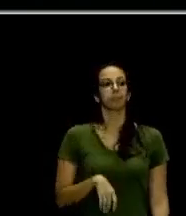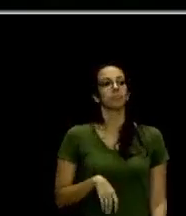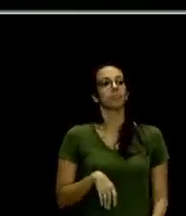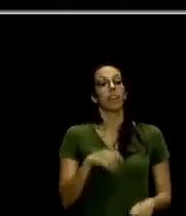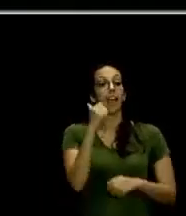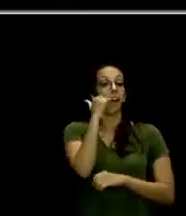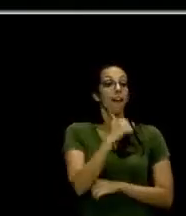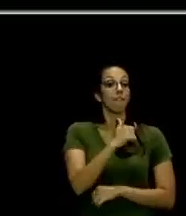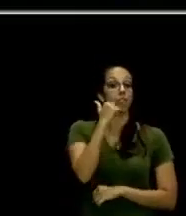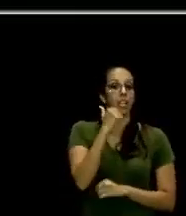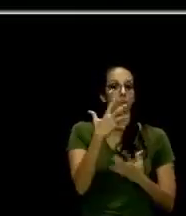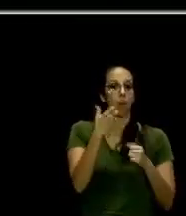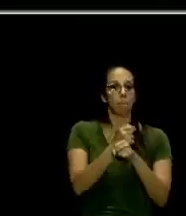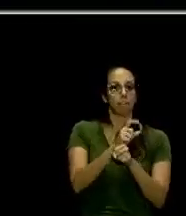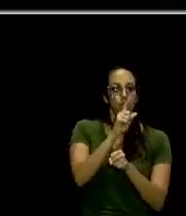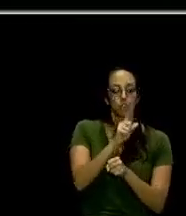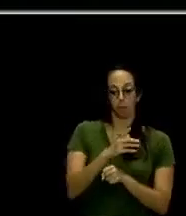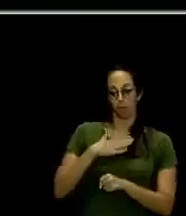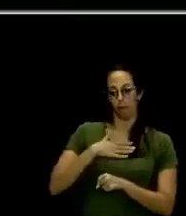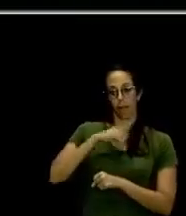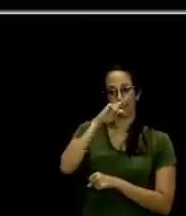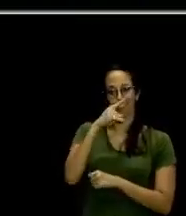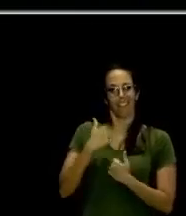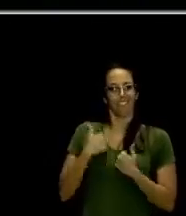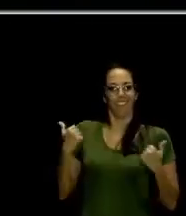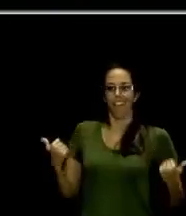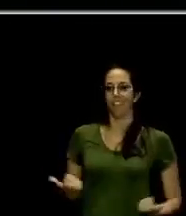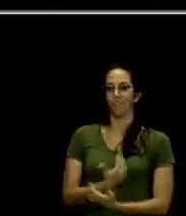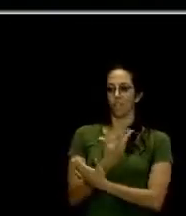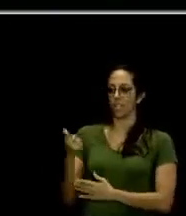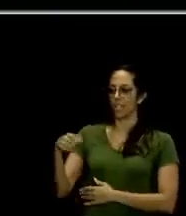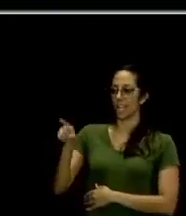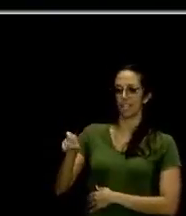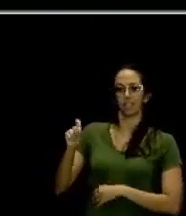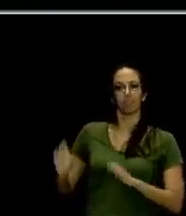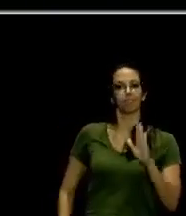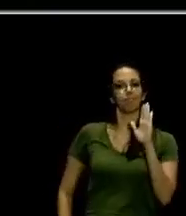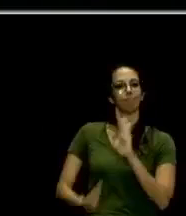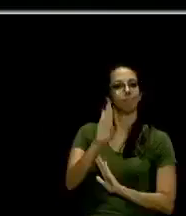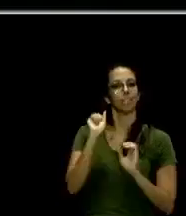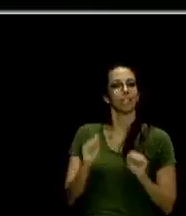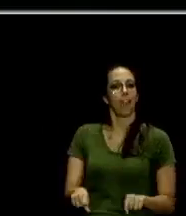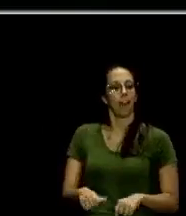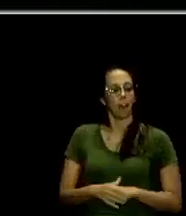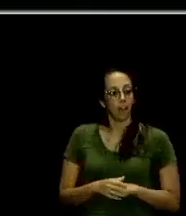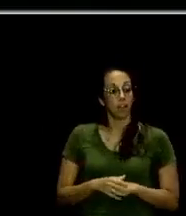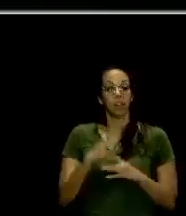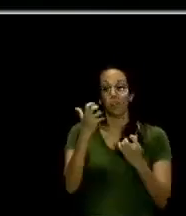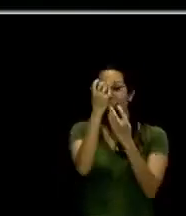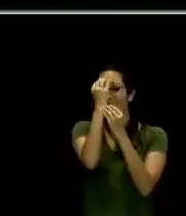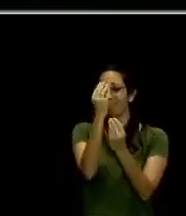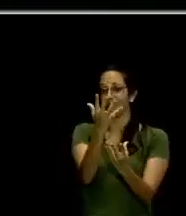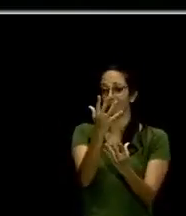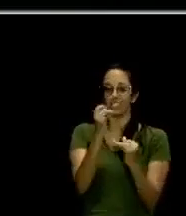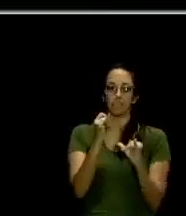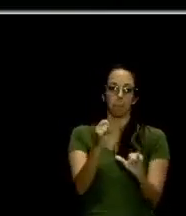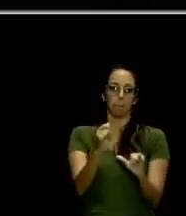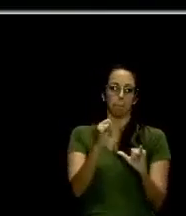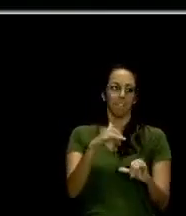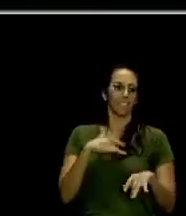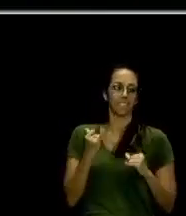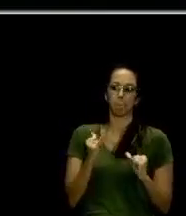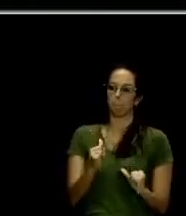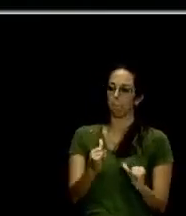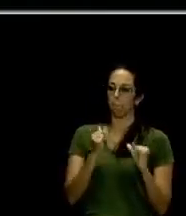wanting to make sure that my kids have everything that they can to thrive. And I want you to know that we feel the same way. I feel the